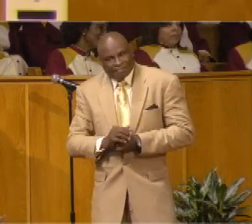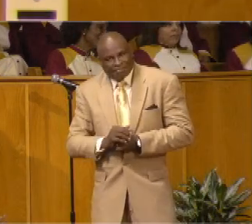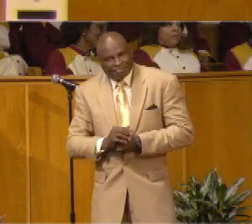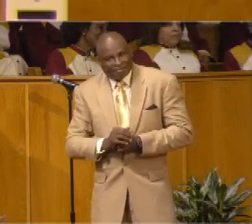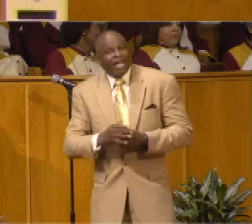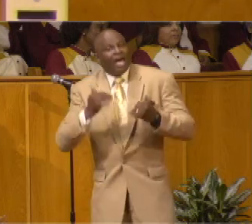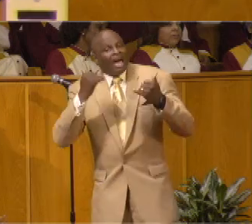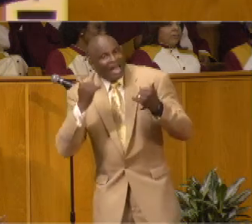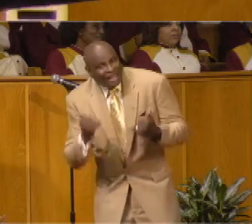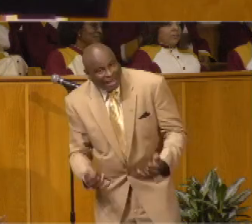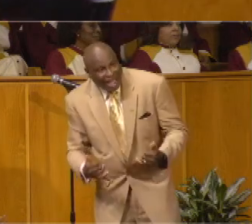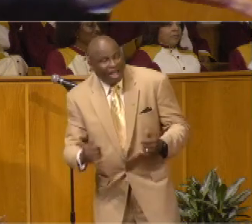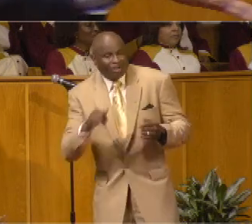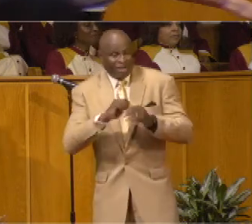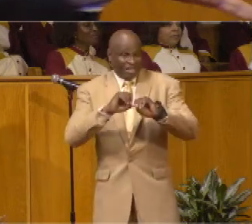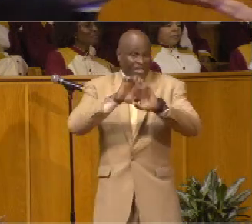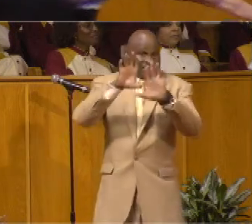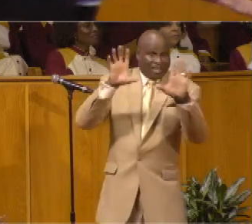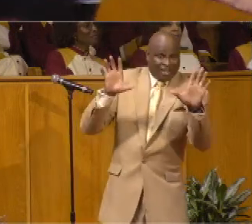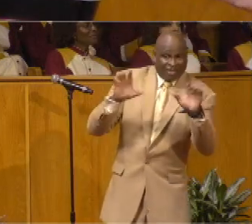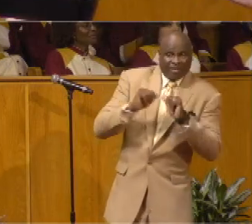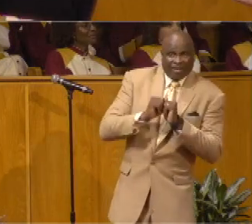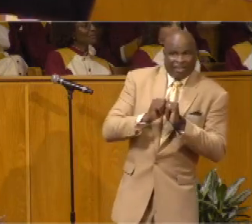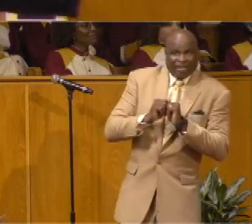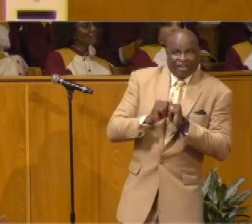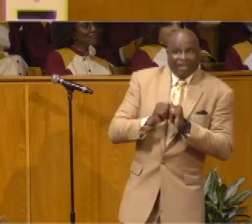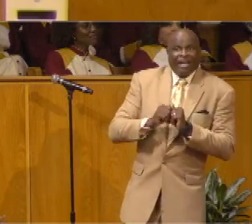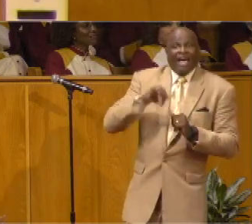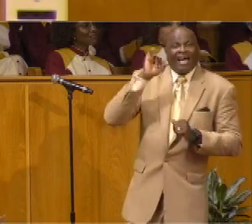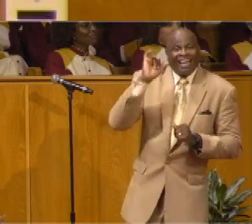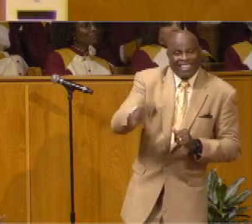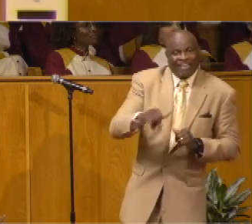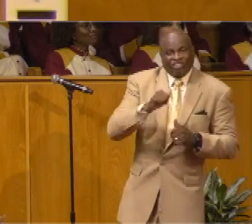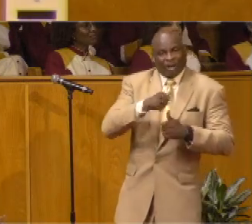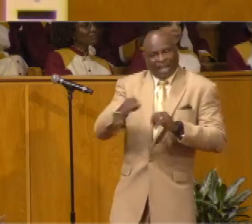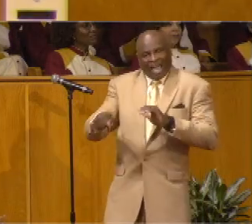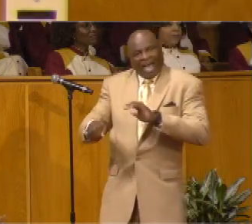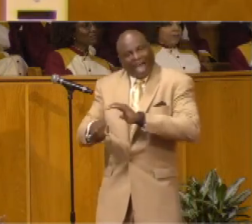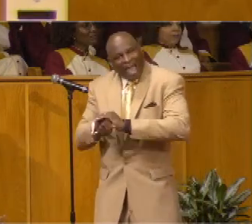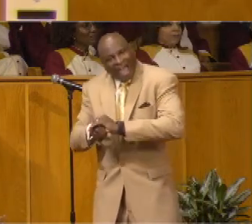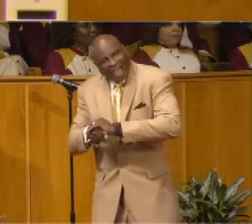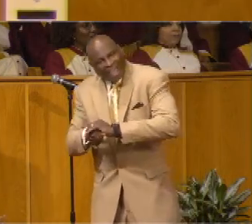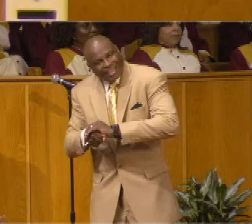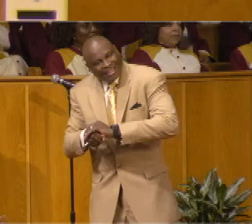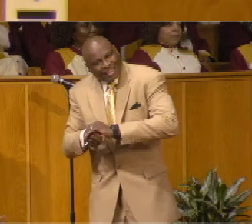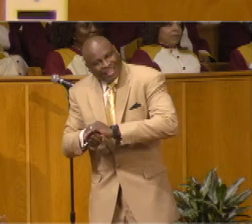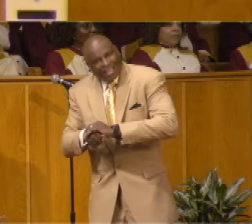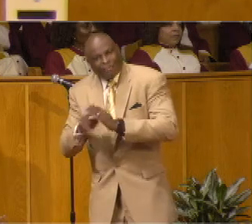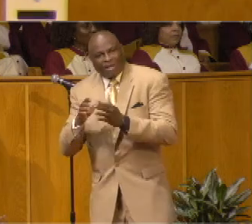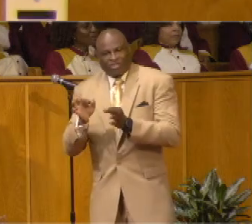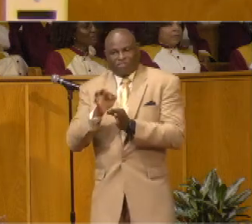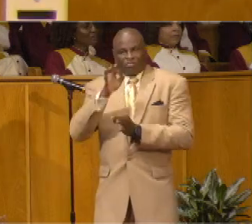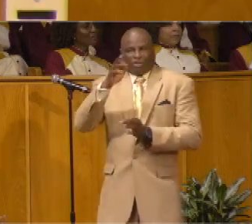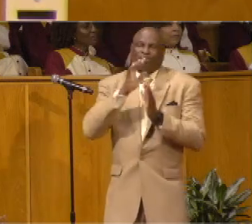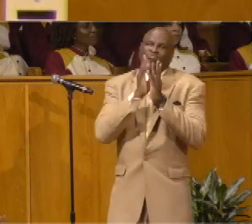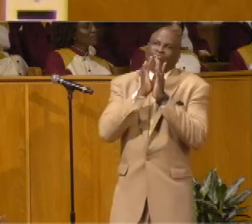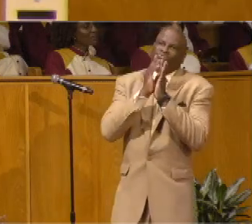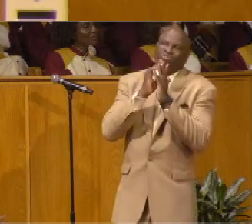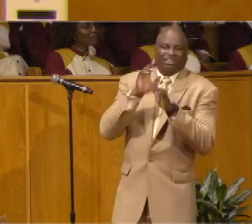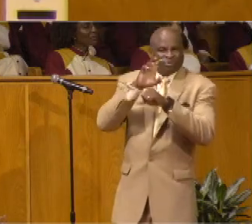And I would rather make it clear than to try to hide it behind spiritual talk.